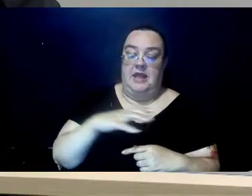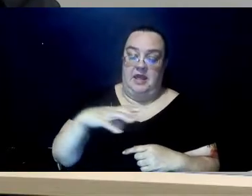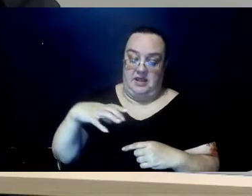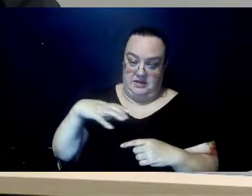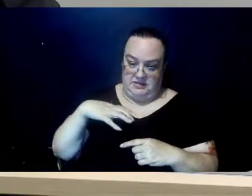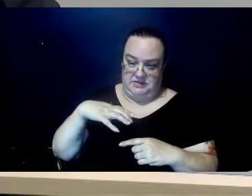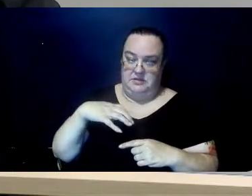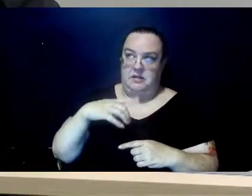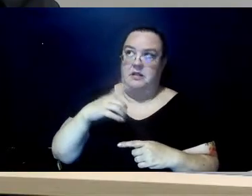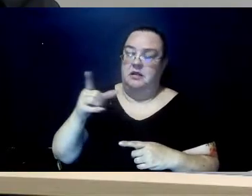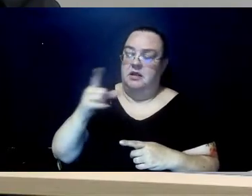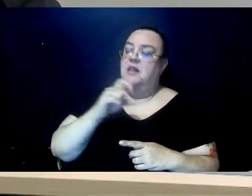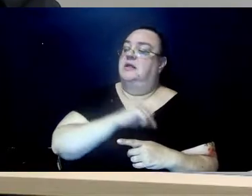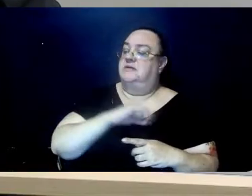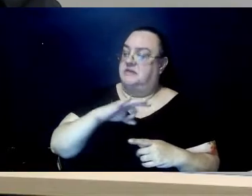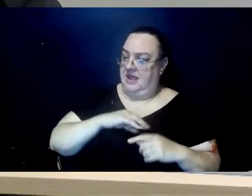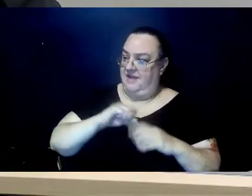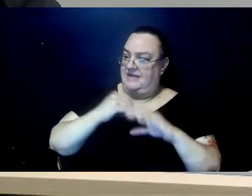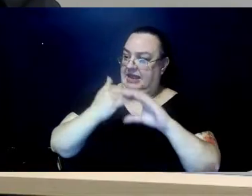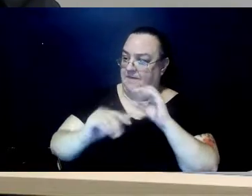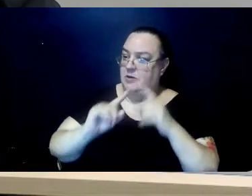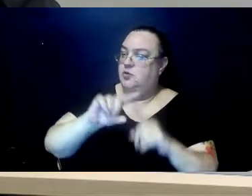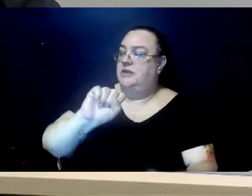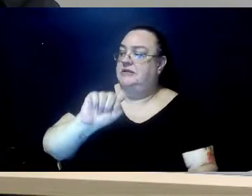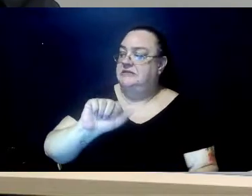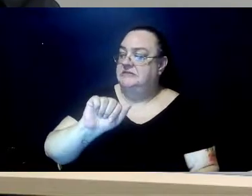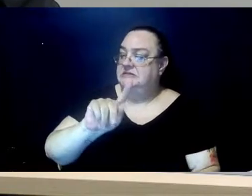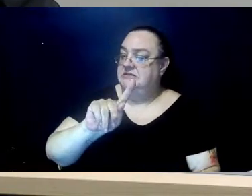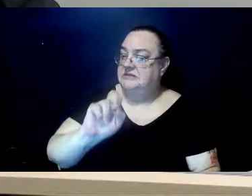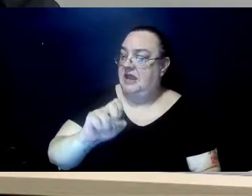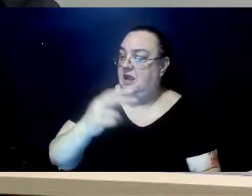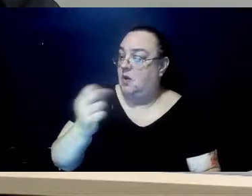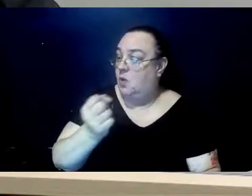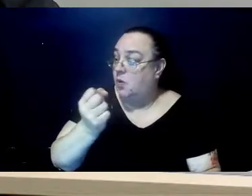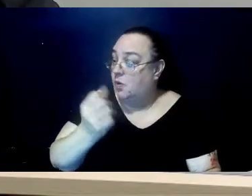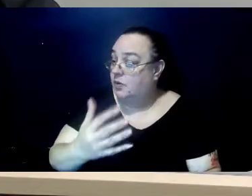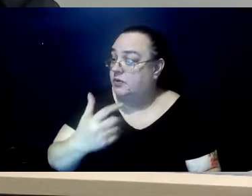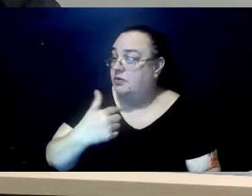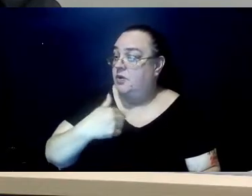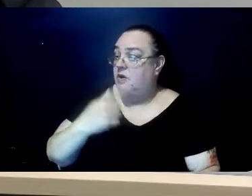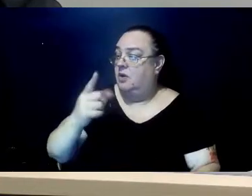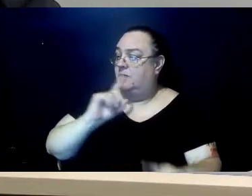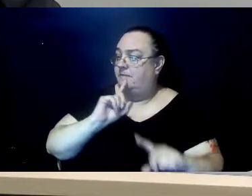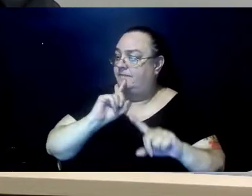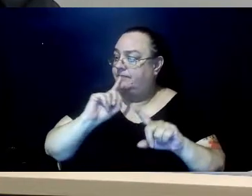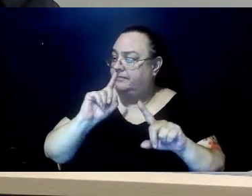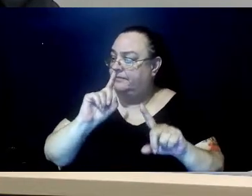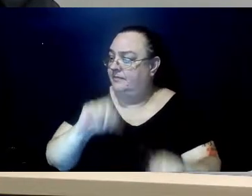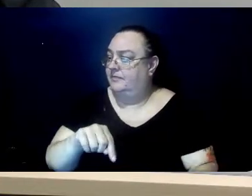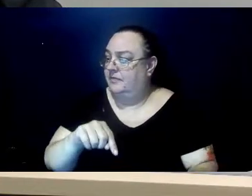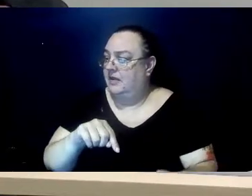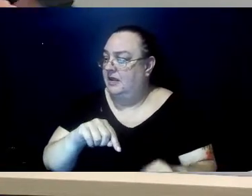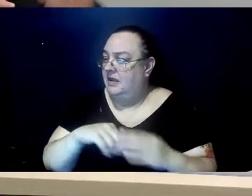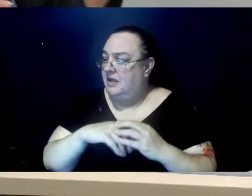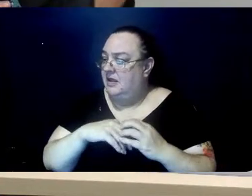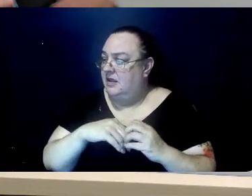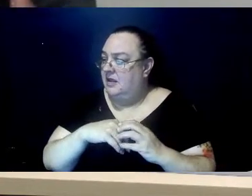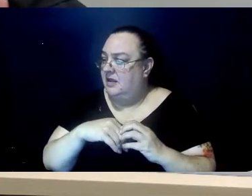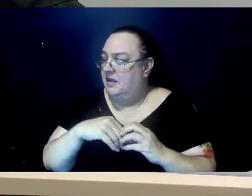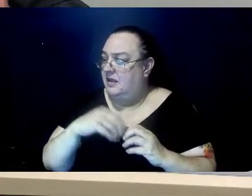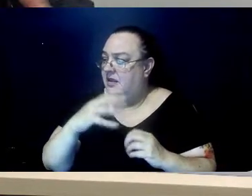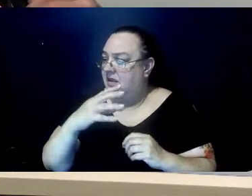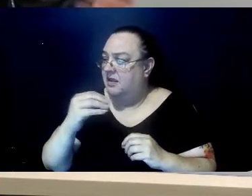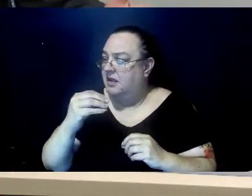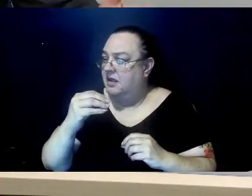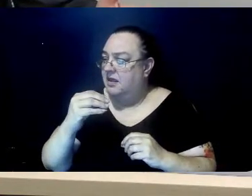out to the stakeholders. We responded with our availability as, frankly, we responded and